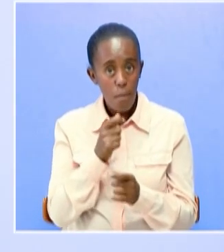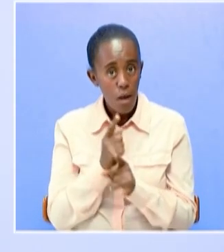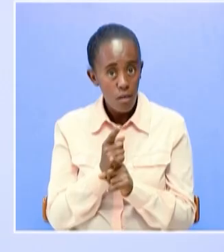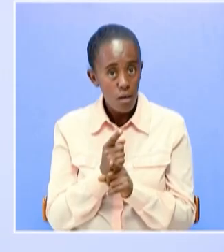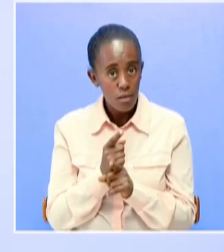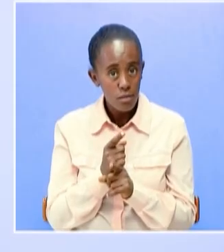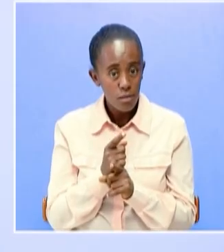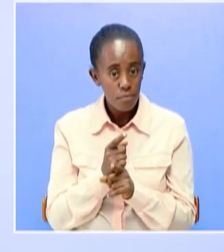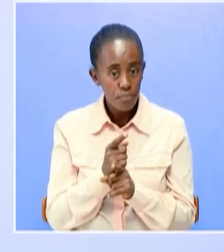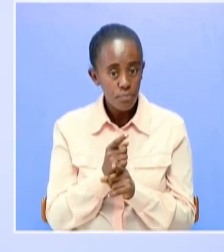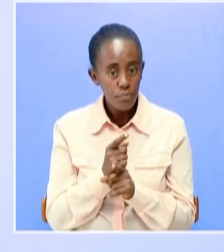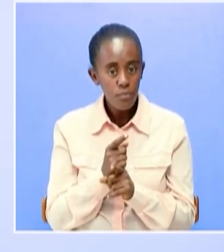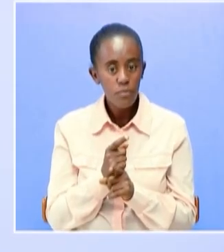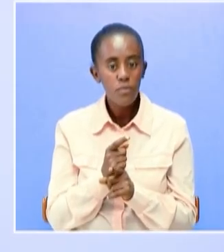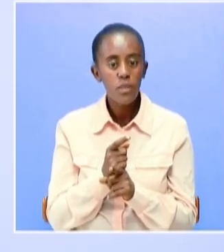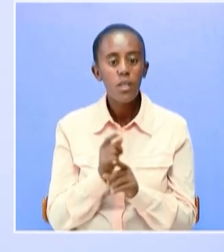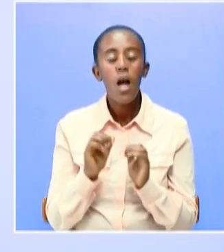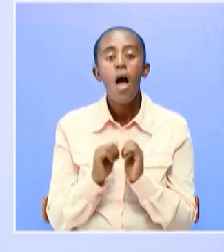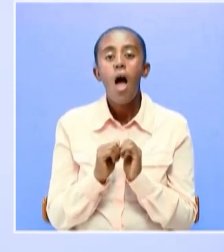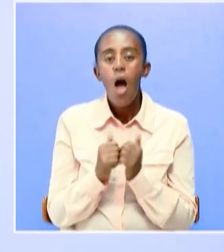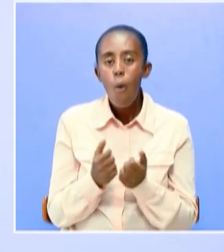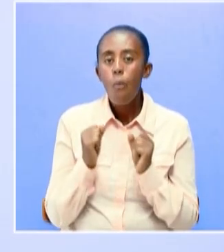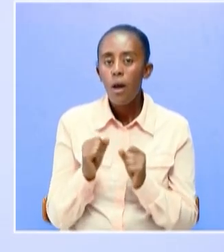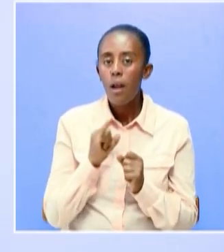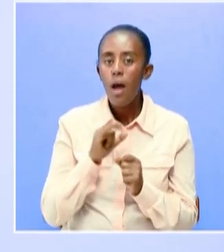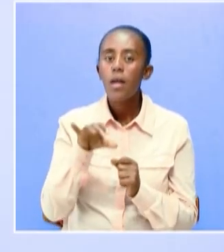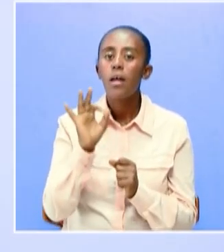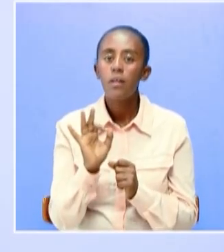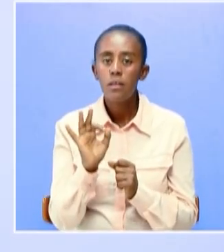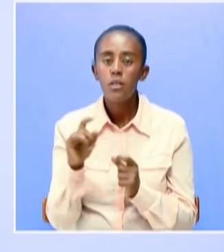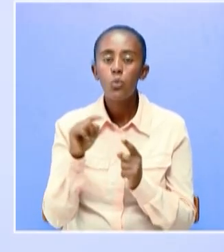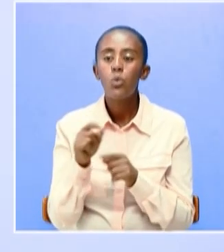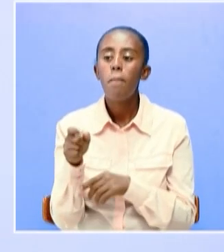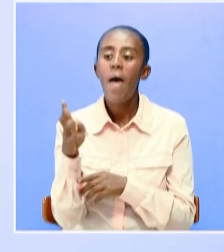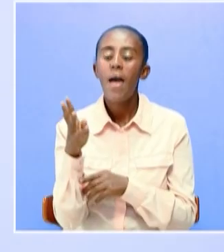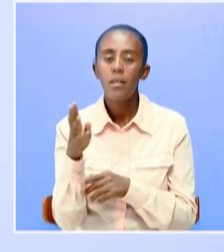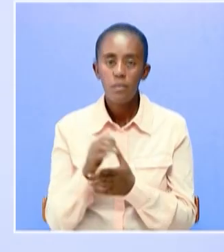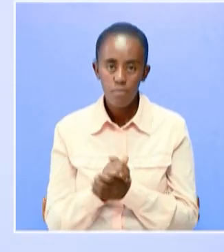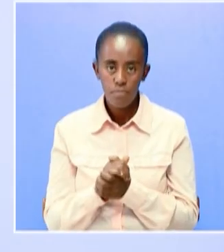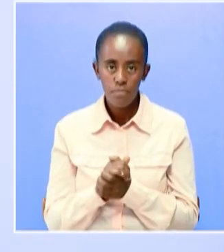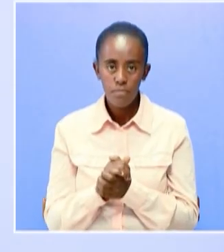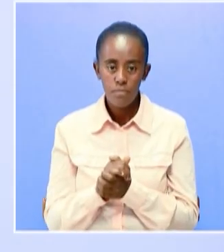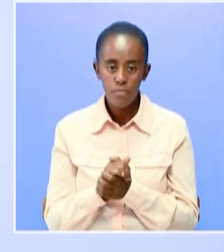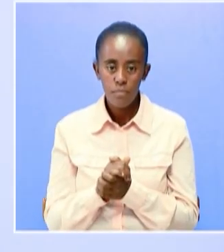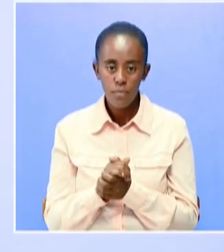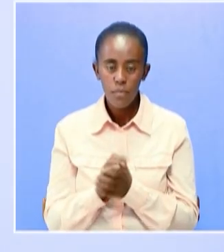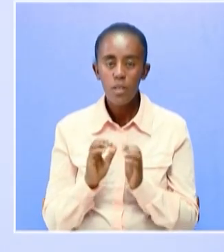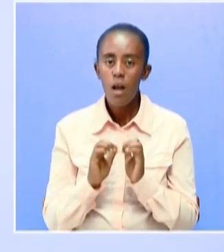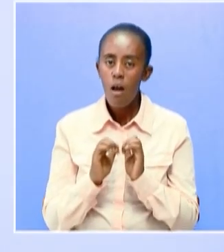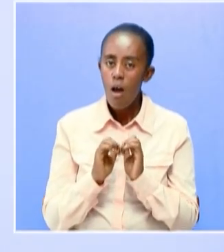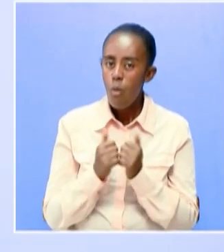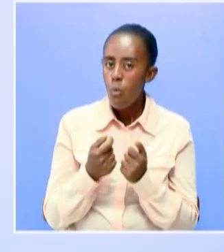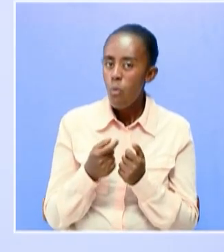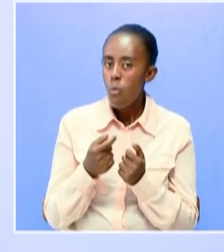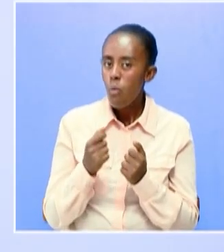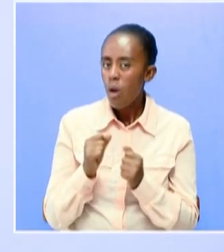Good. So, what about this one? How can I get to the bank? How can I get to the bank?